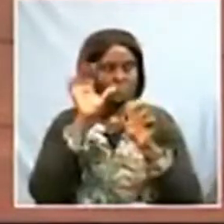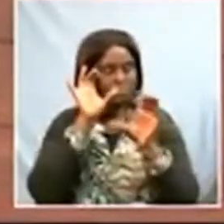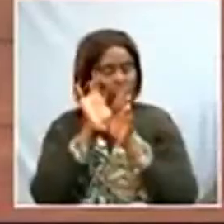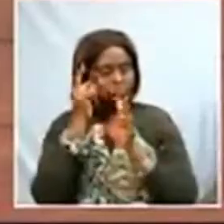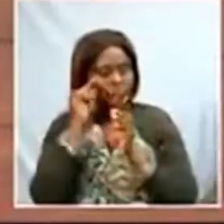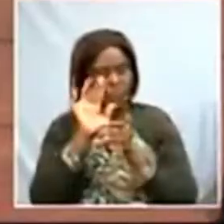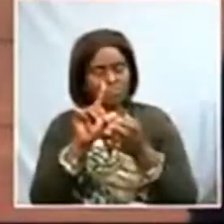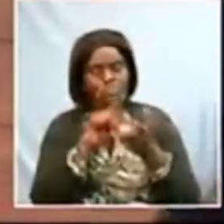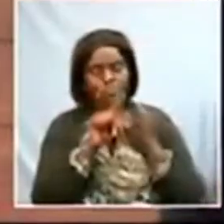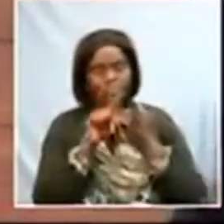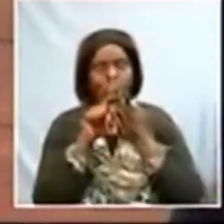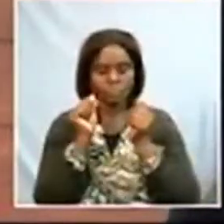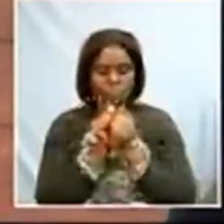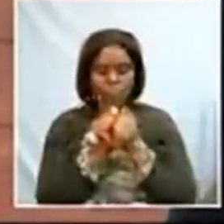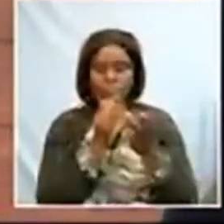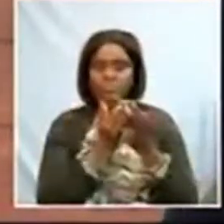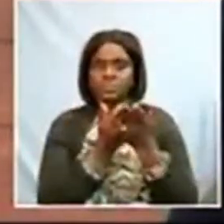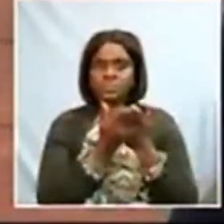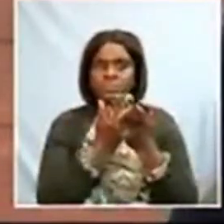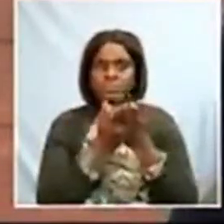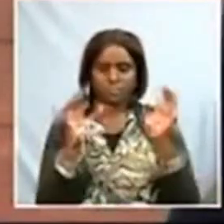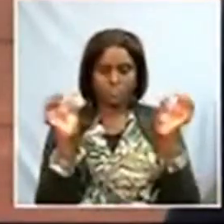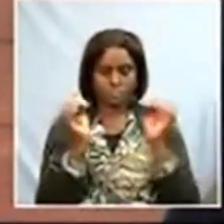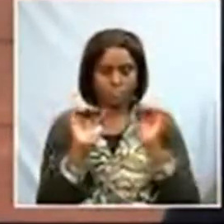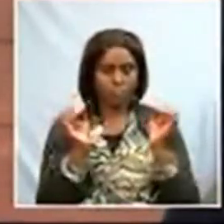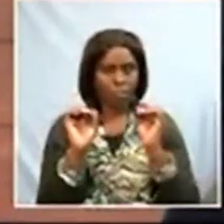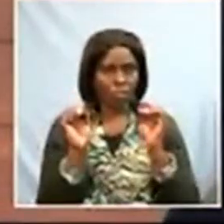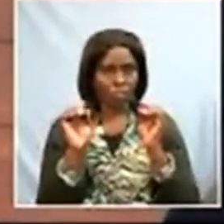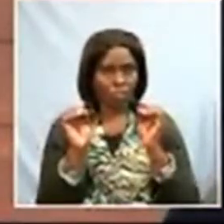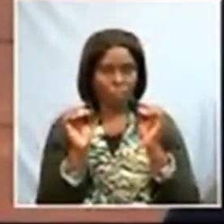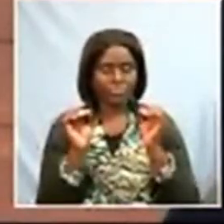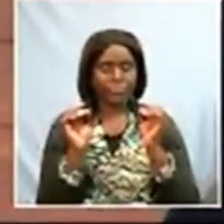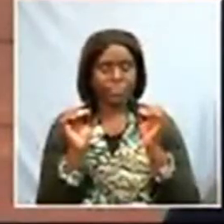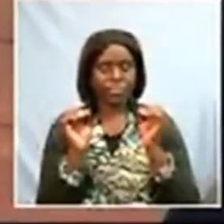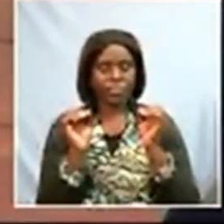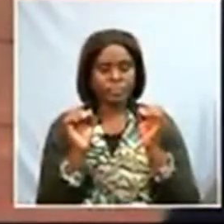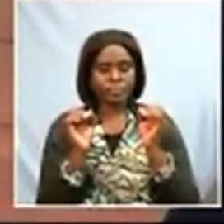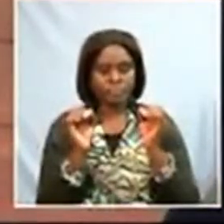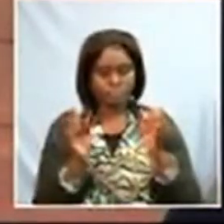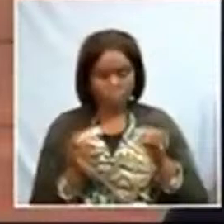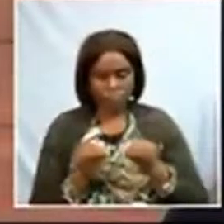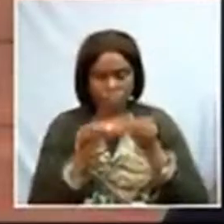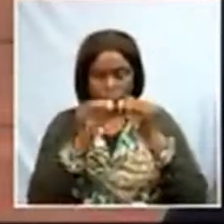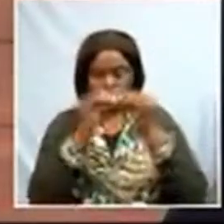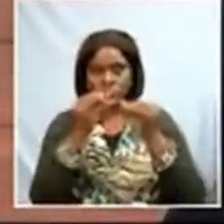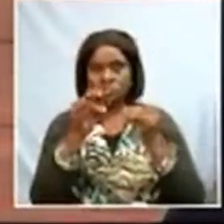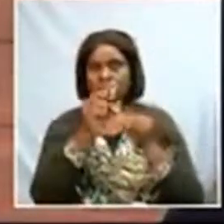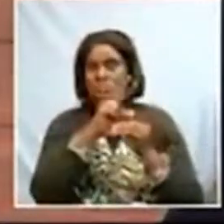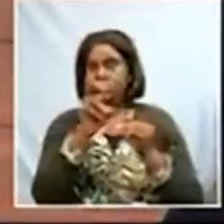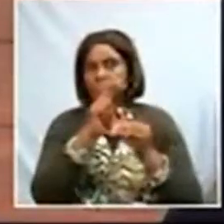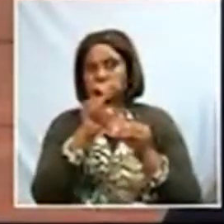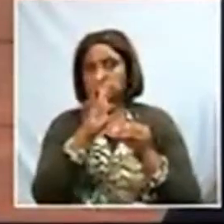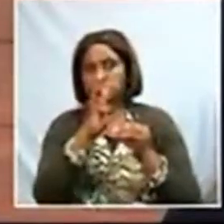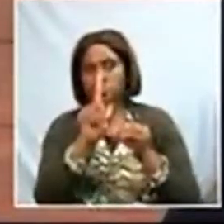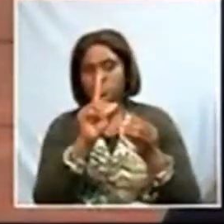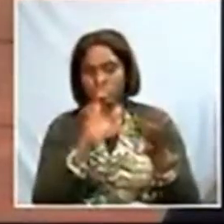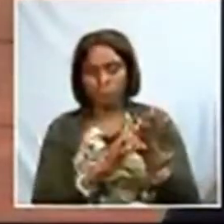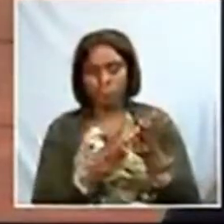the loans with regard to non-compliance. A total of